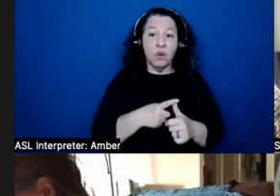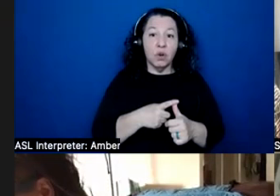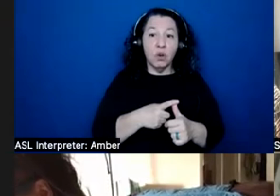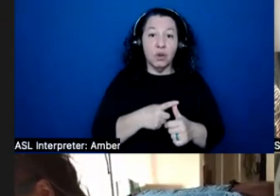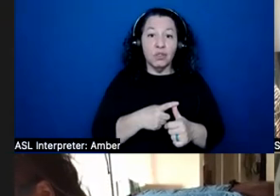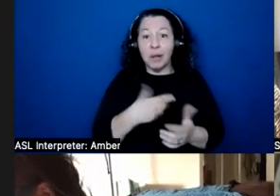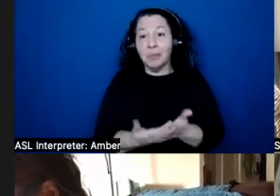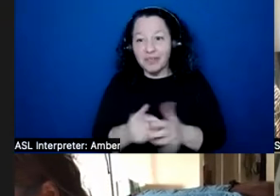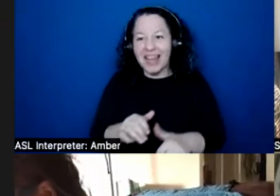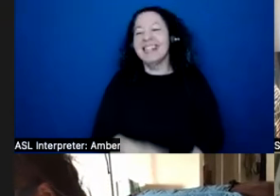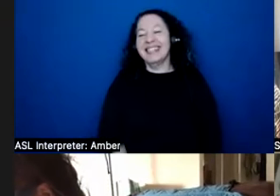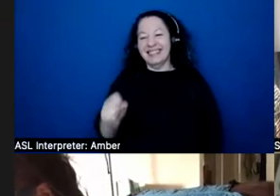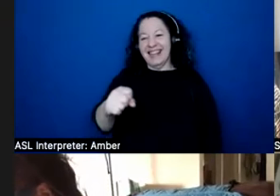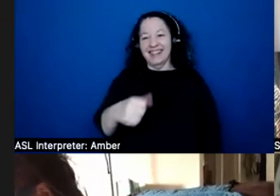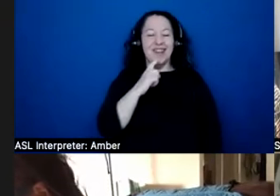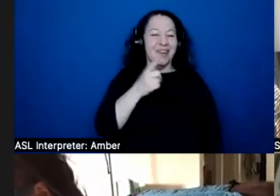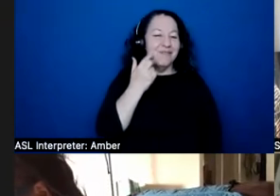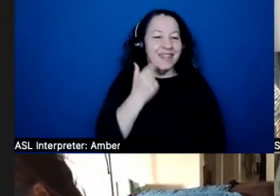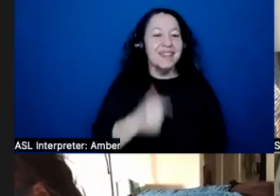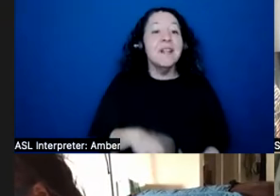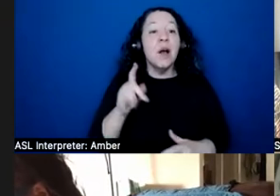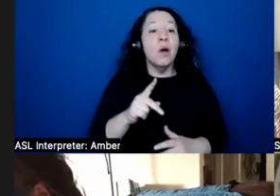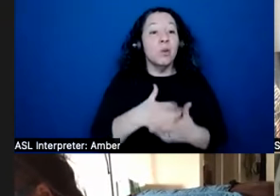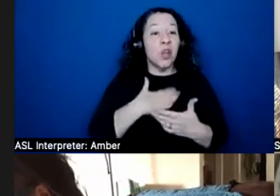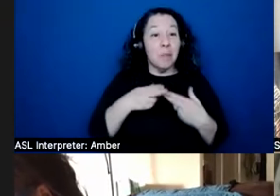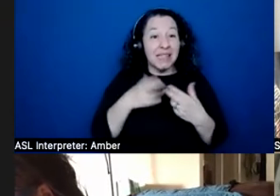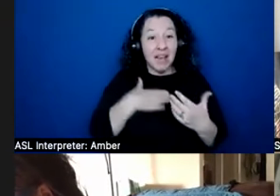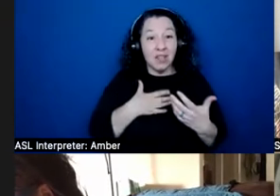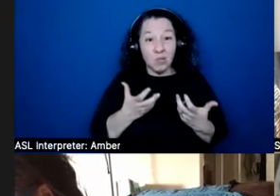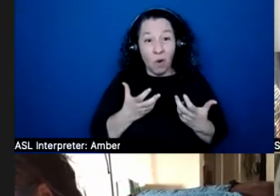do it. Deb, you want to share my slides?